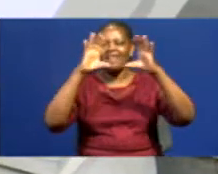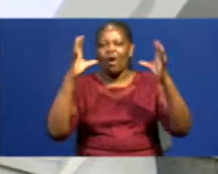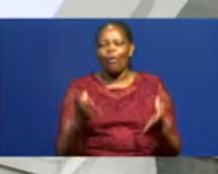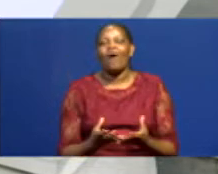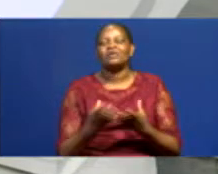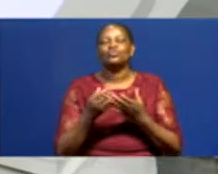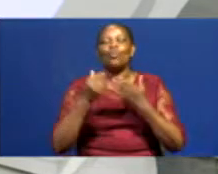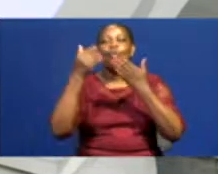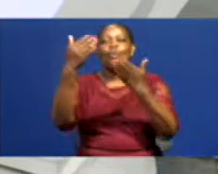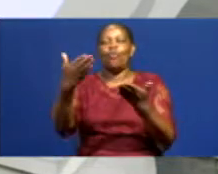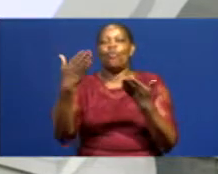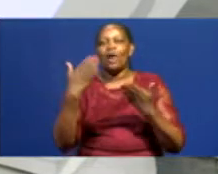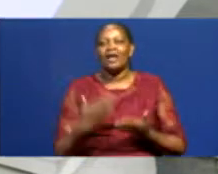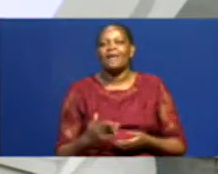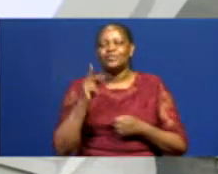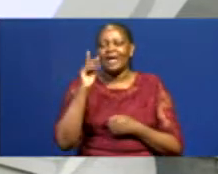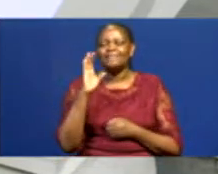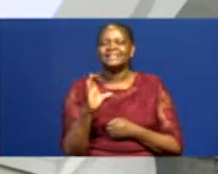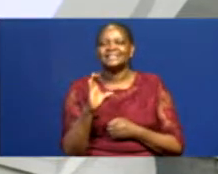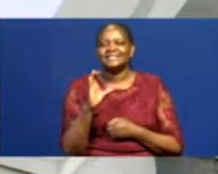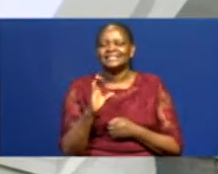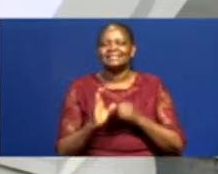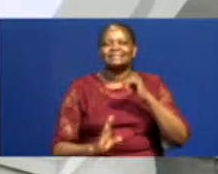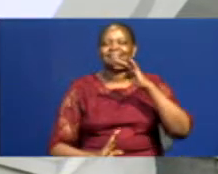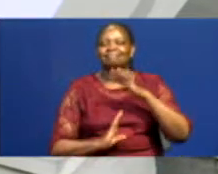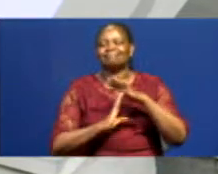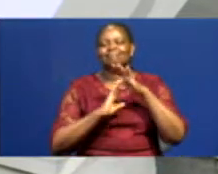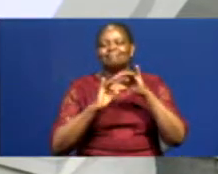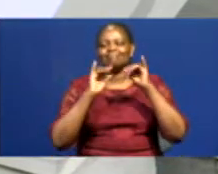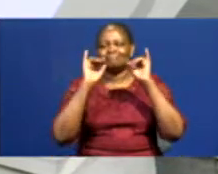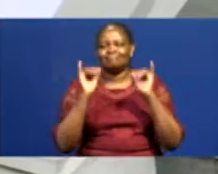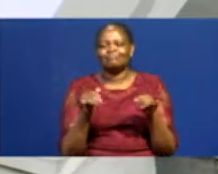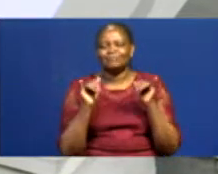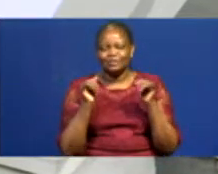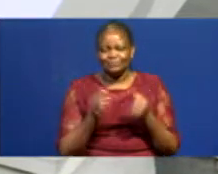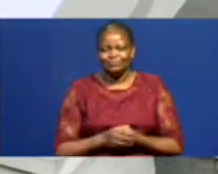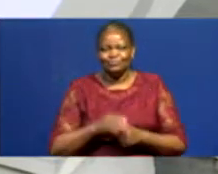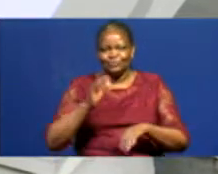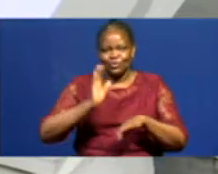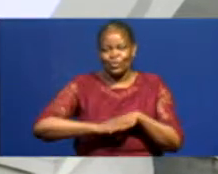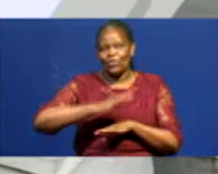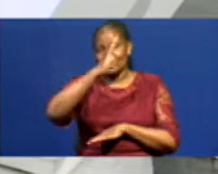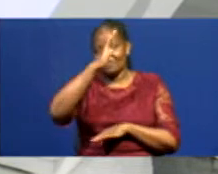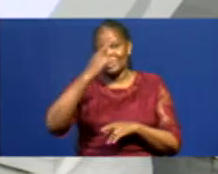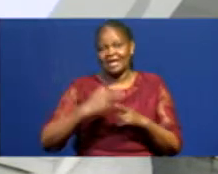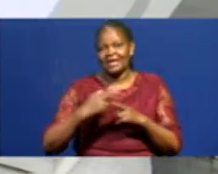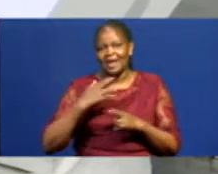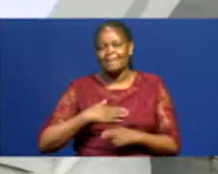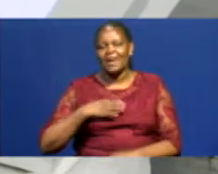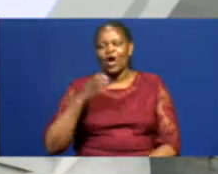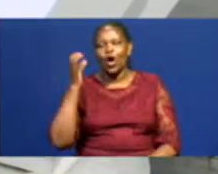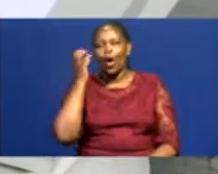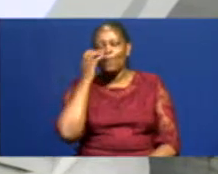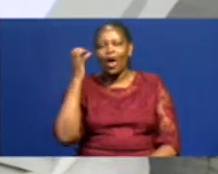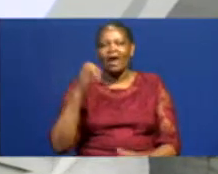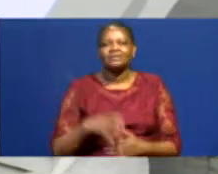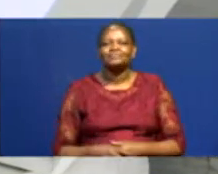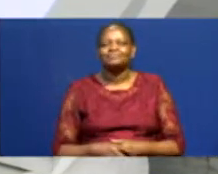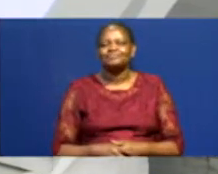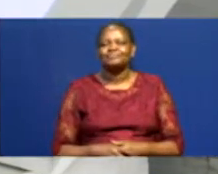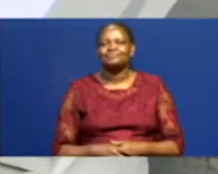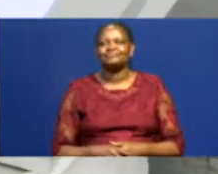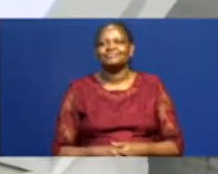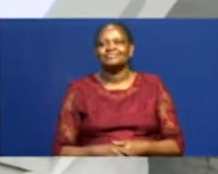warm welcome to KBC Prime Edition. Good evening. My name is Tom Boyer.